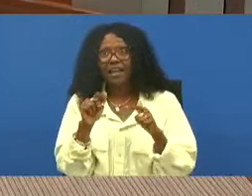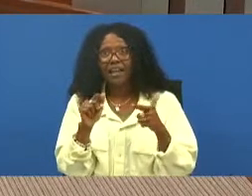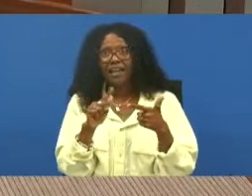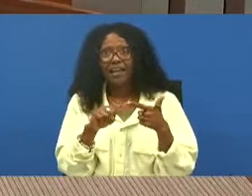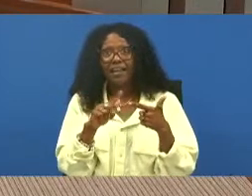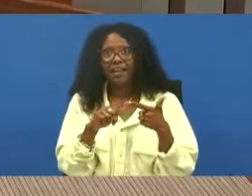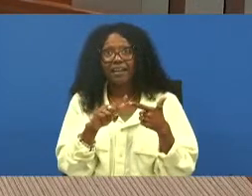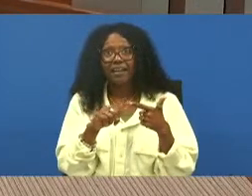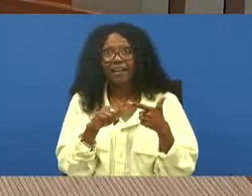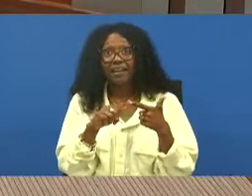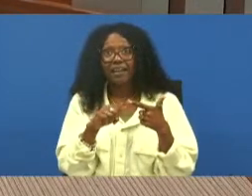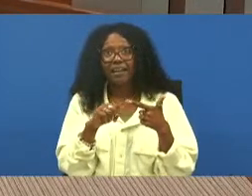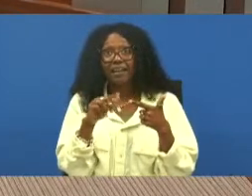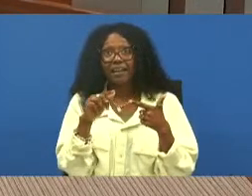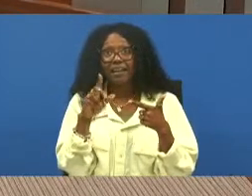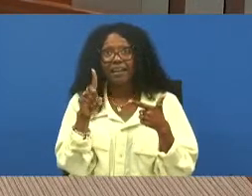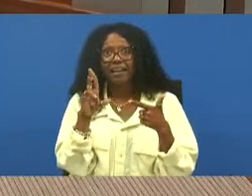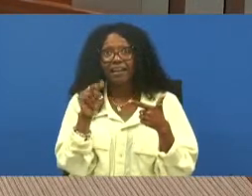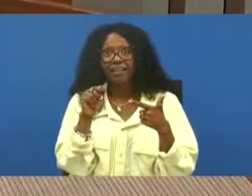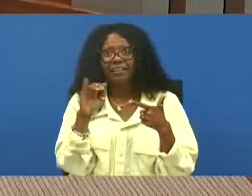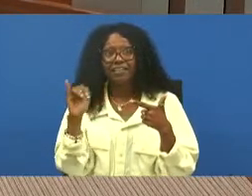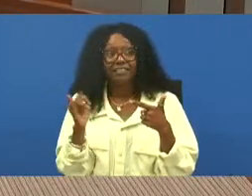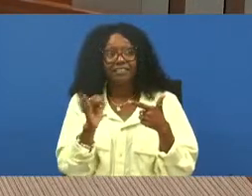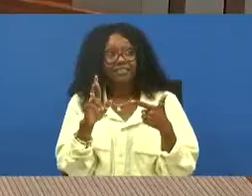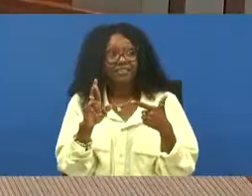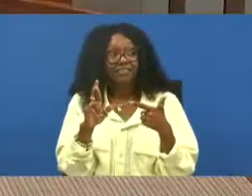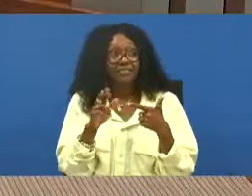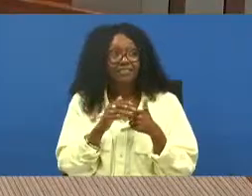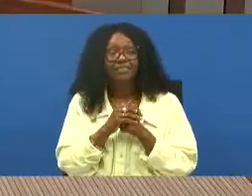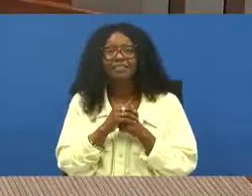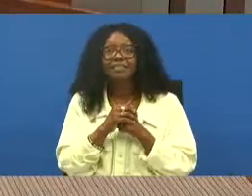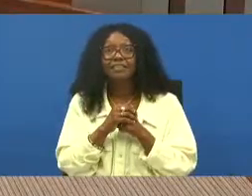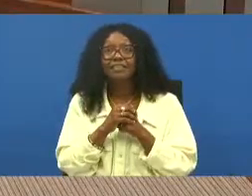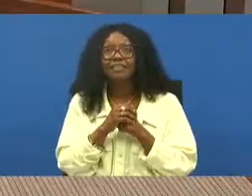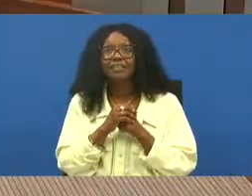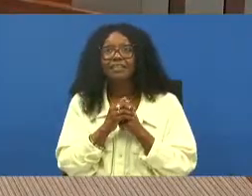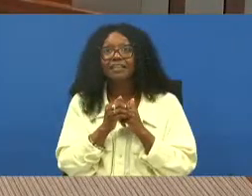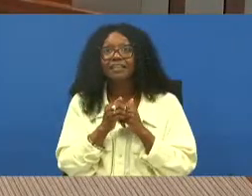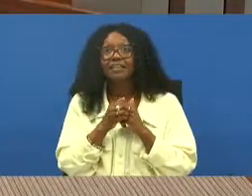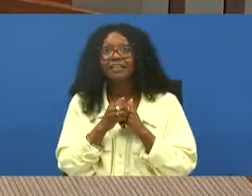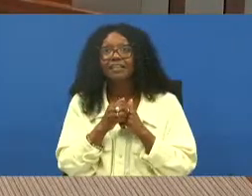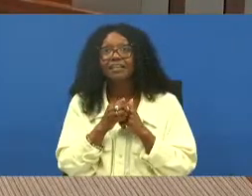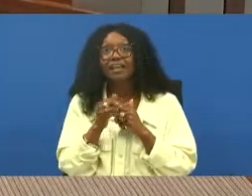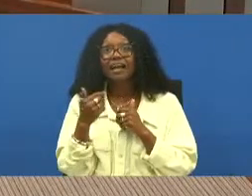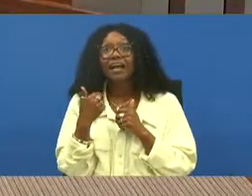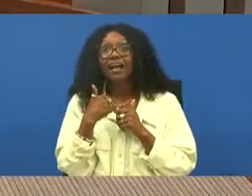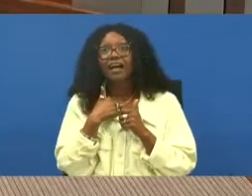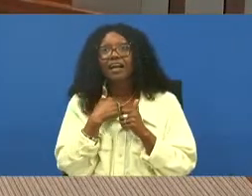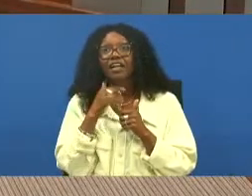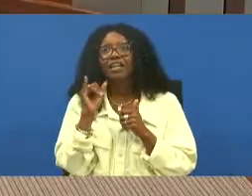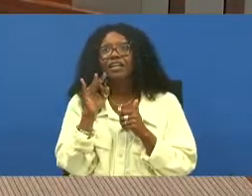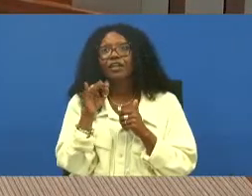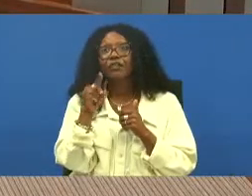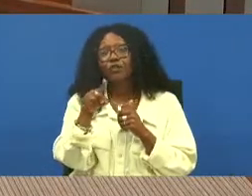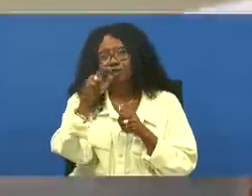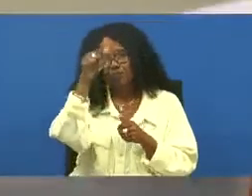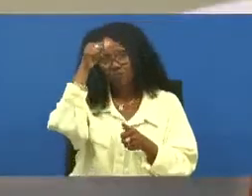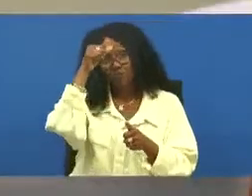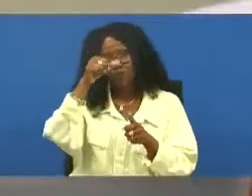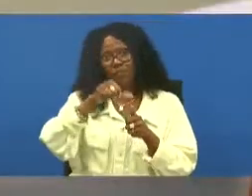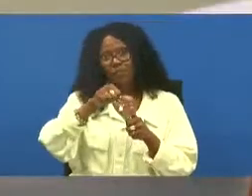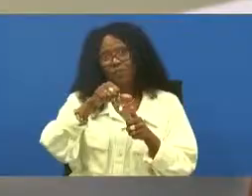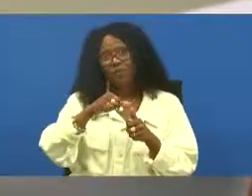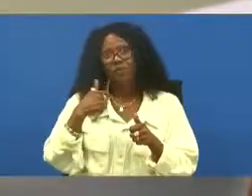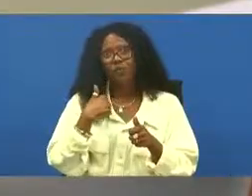Councilwoman Coleman. Councilman Dunn Jr. Thank you. I'll hopefully put a bow in this thing. If you guys will remember when